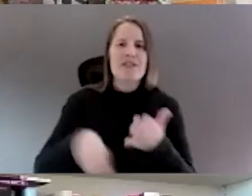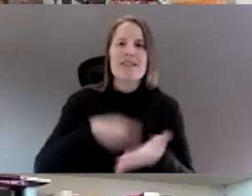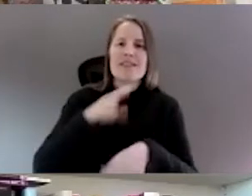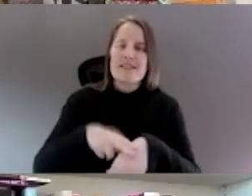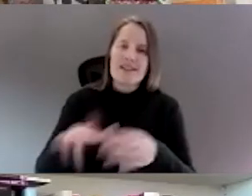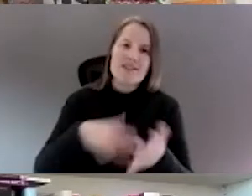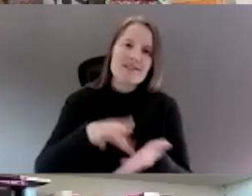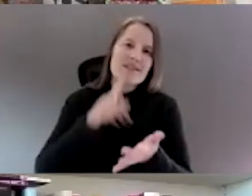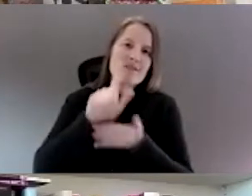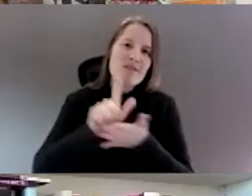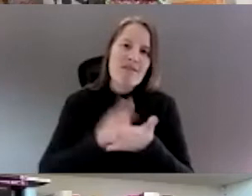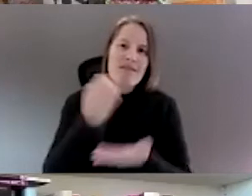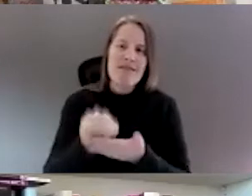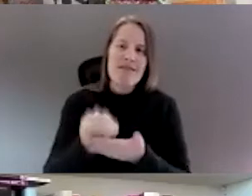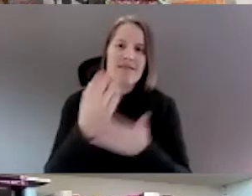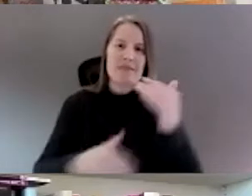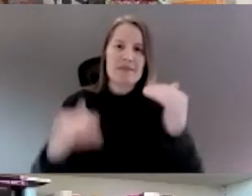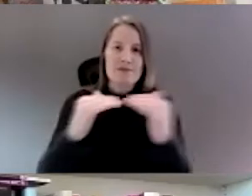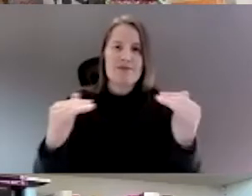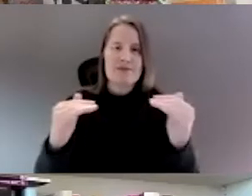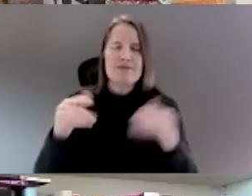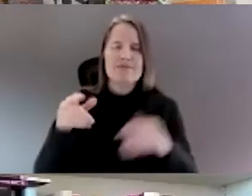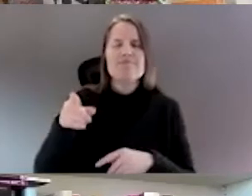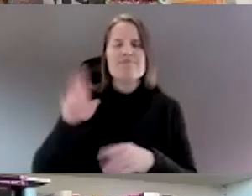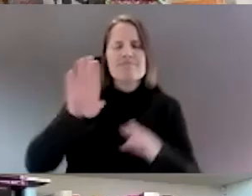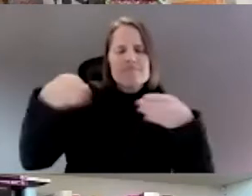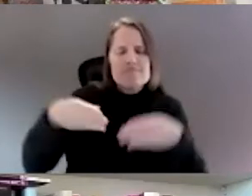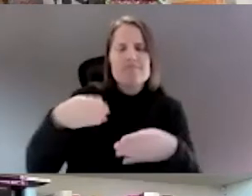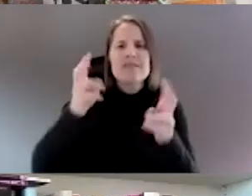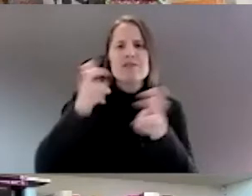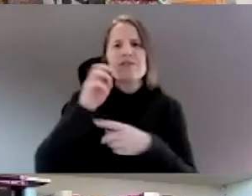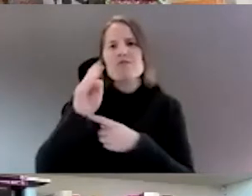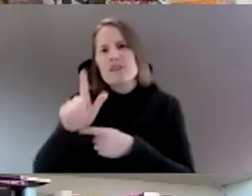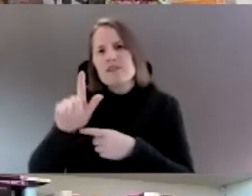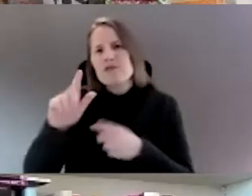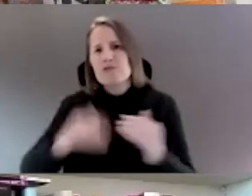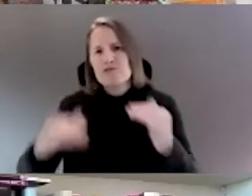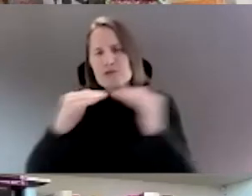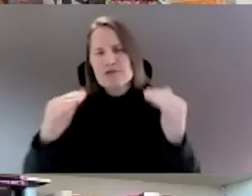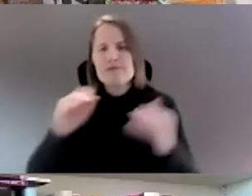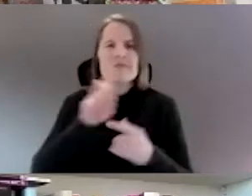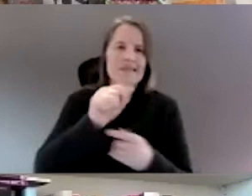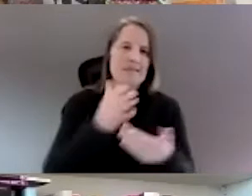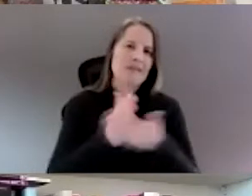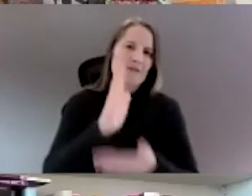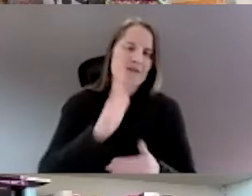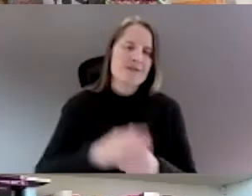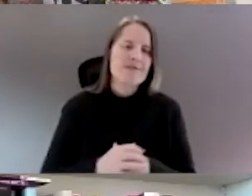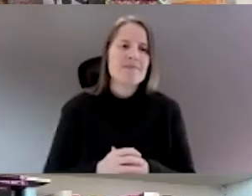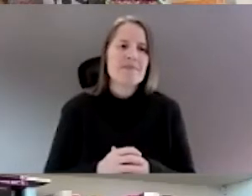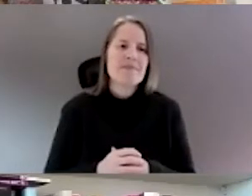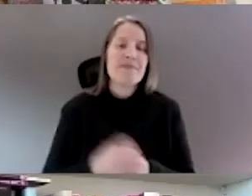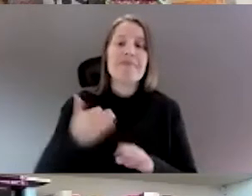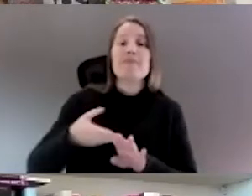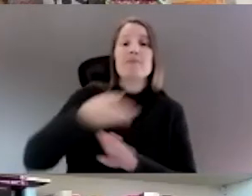Justice, Brittany focuses on issues of racial justice and disability rights. Her previous work includes